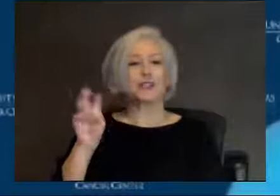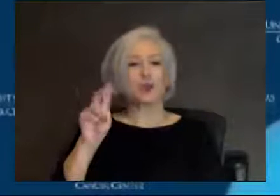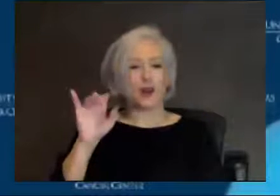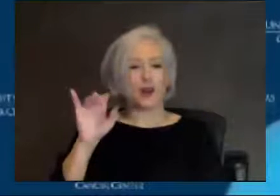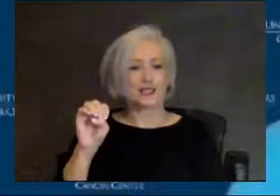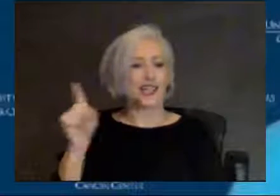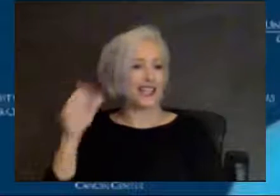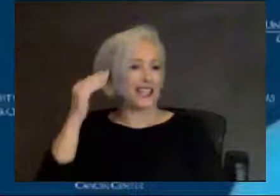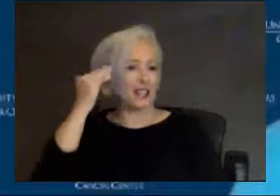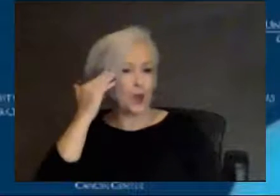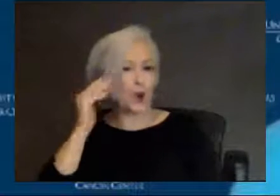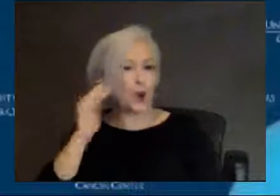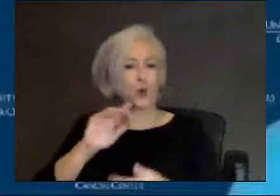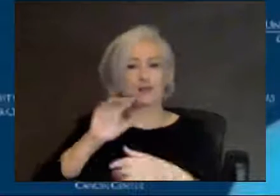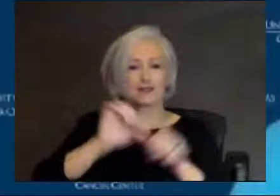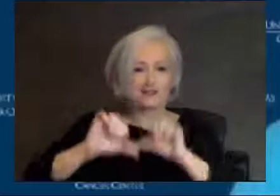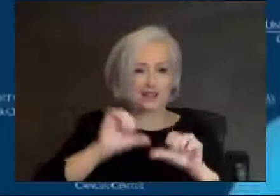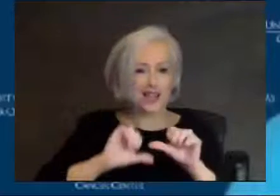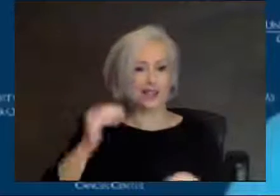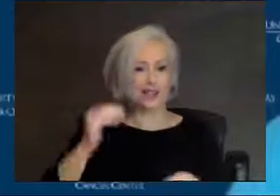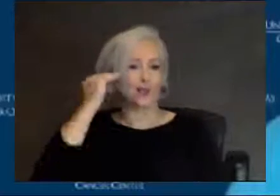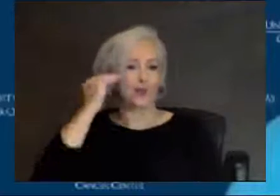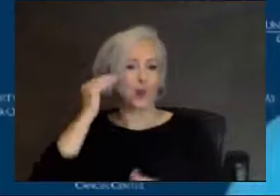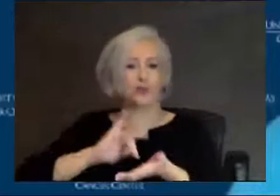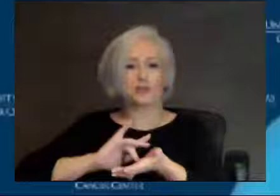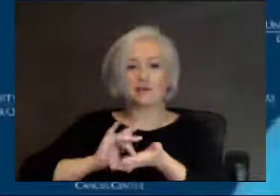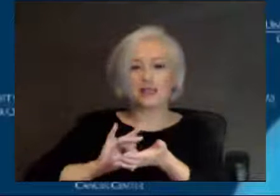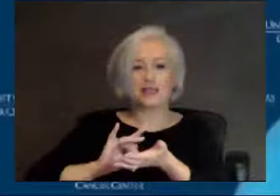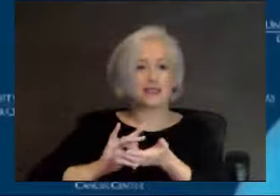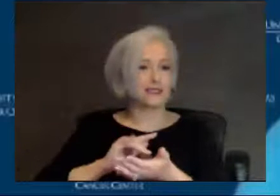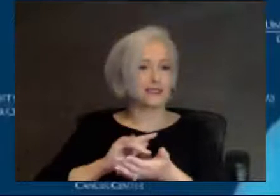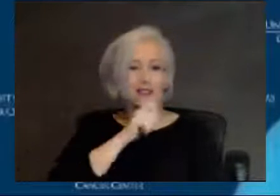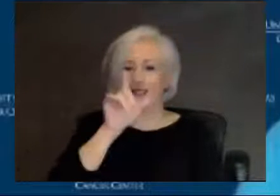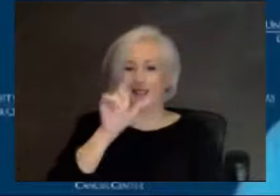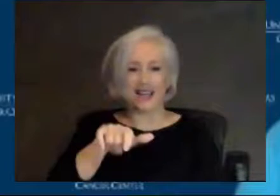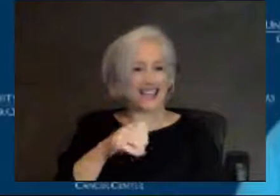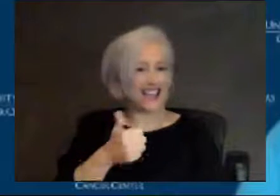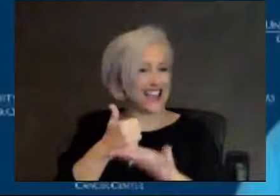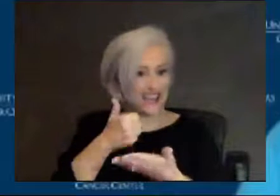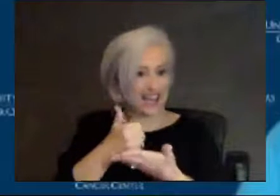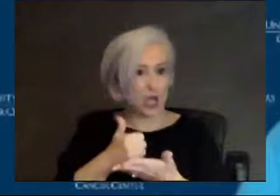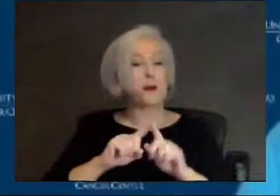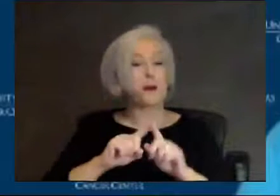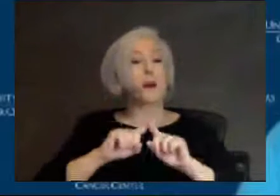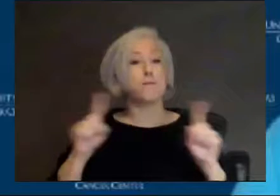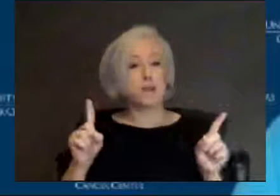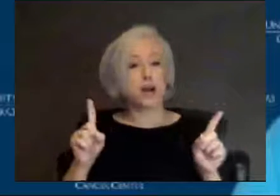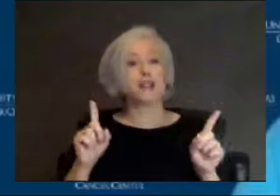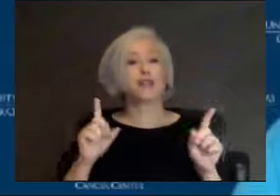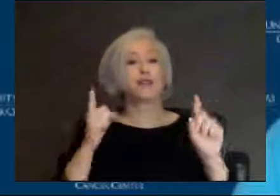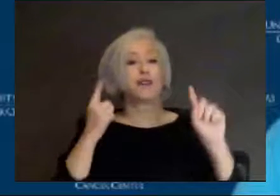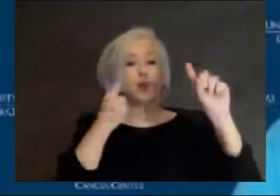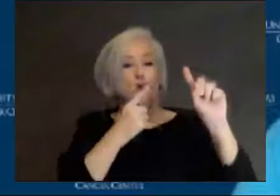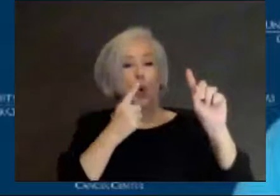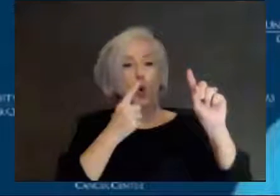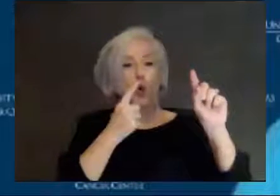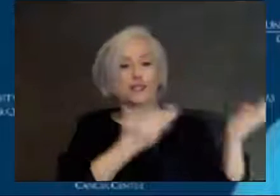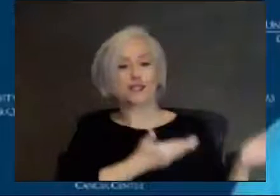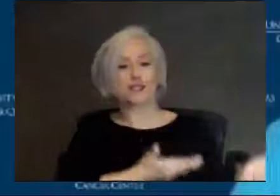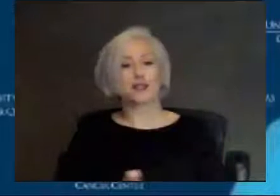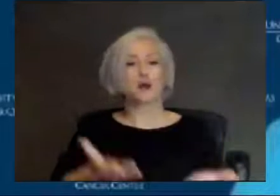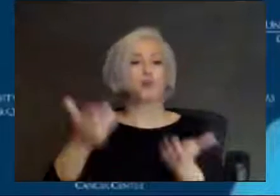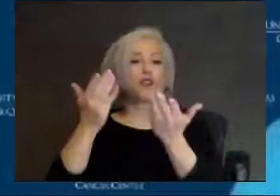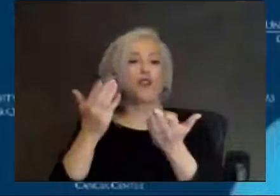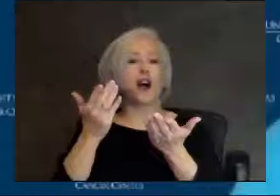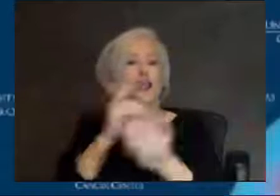medicine. He doesn't need help with that. What we need to do is bring that patient experience, being able